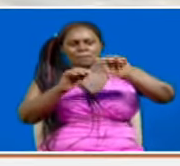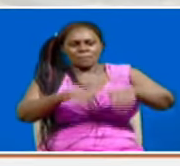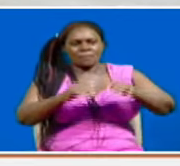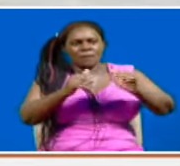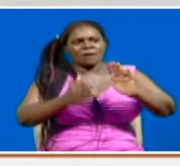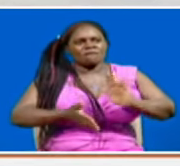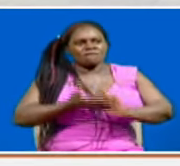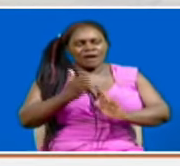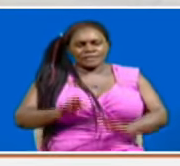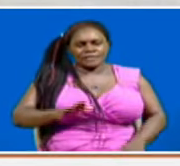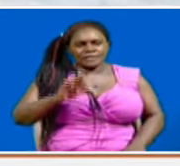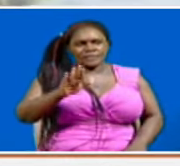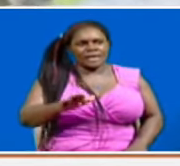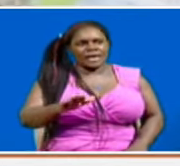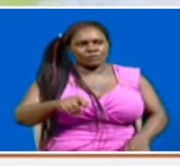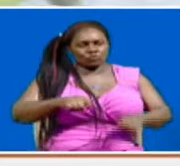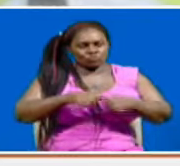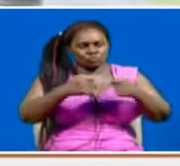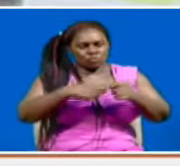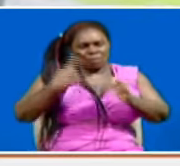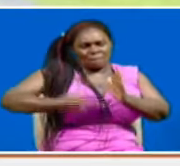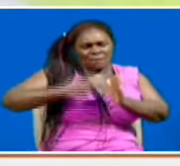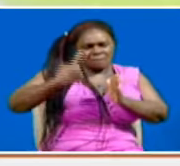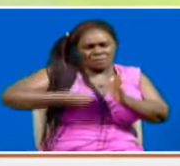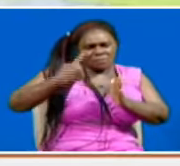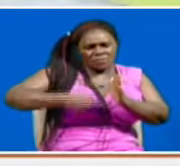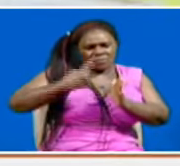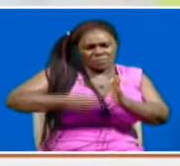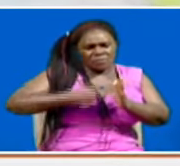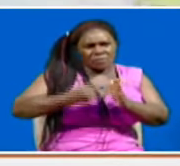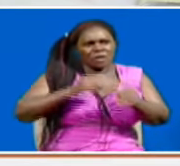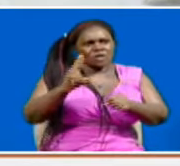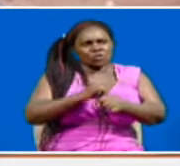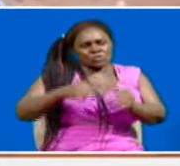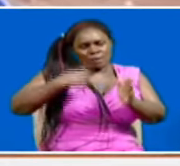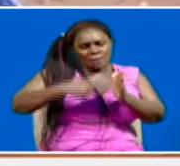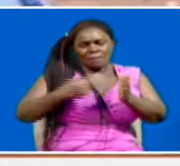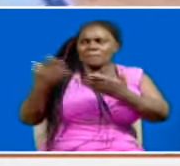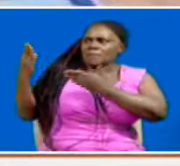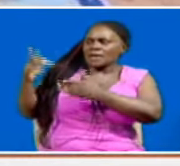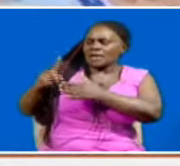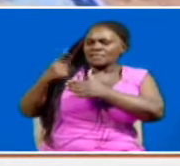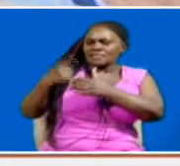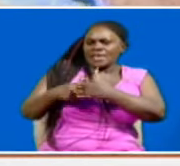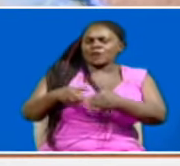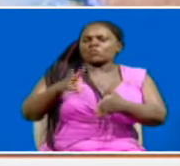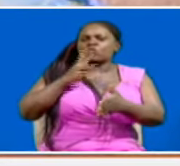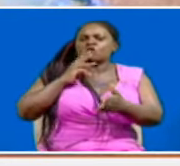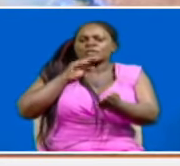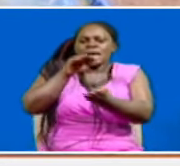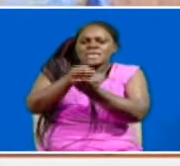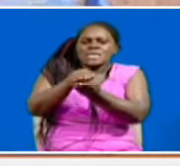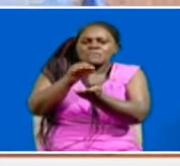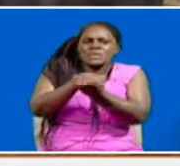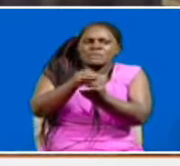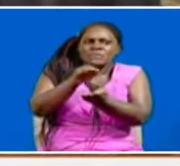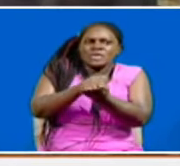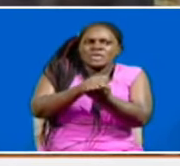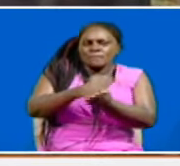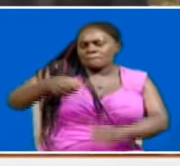first step is to crush the straws into smaller, finer pellets using these machines and then soaked in water in these